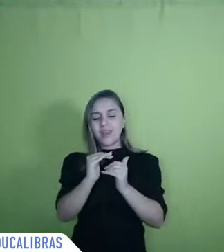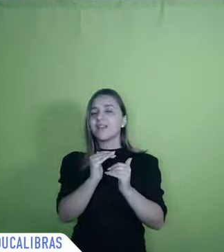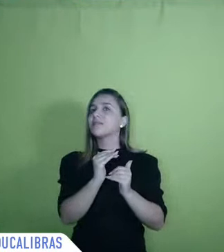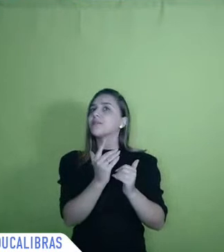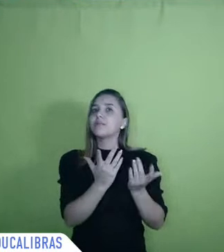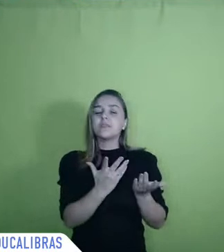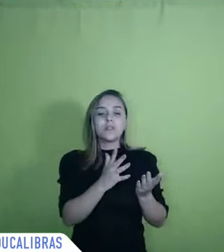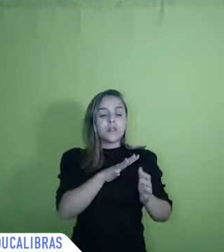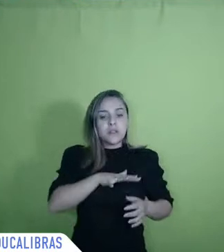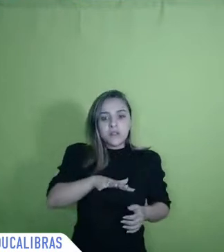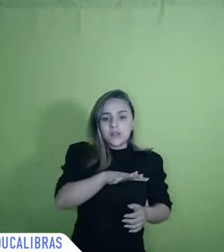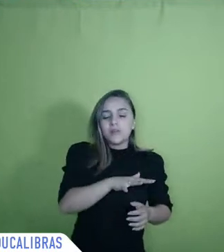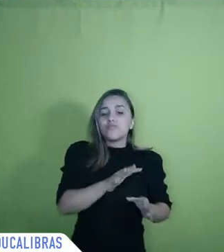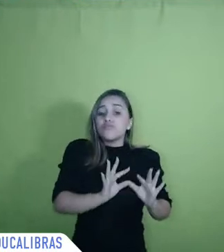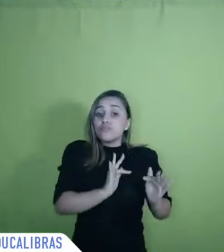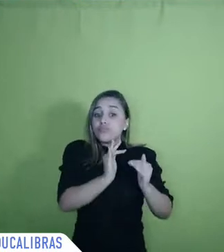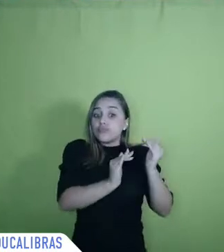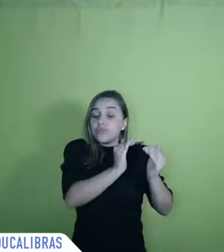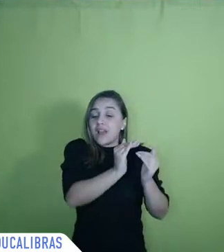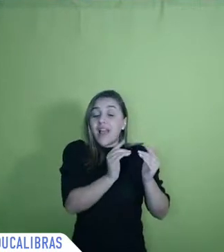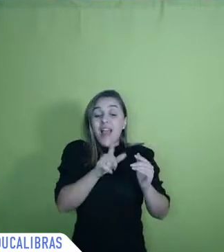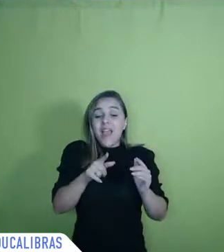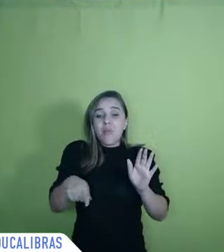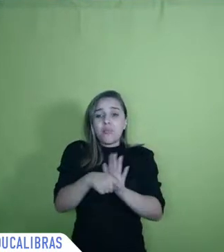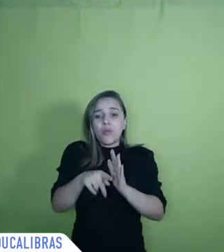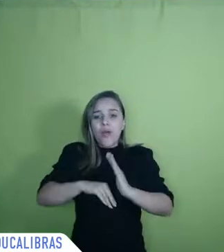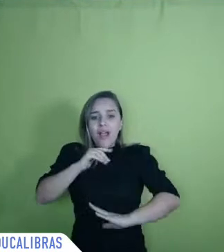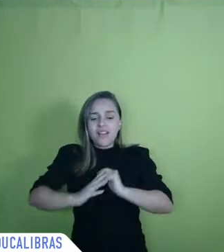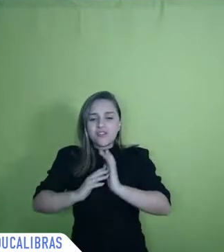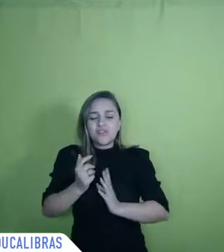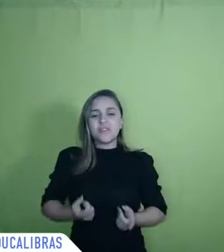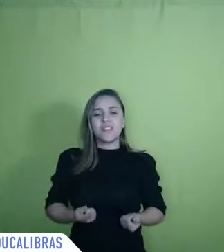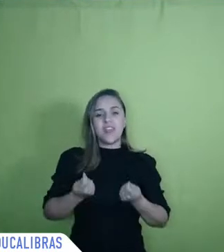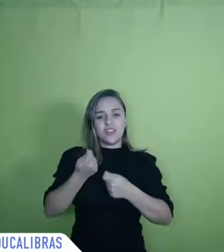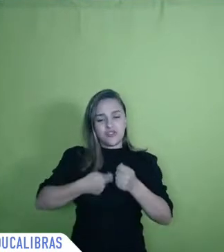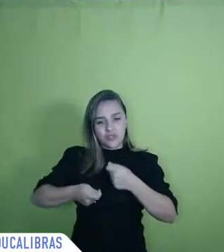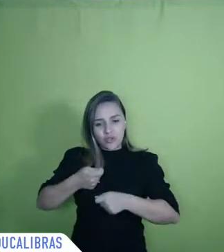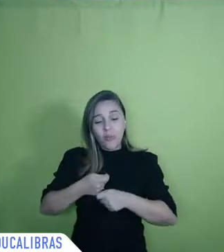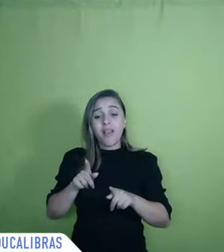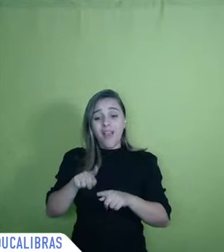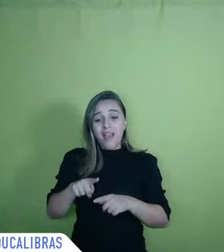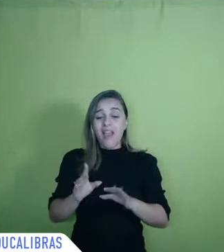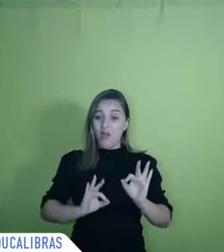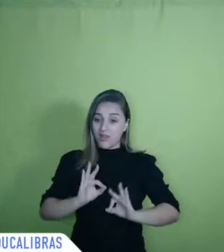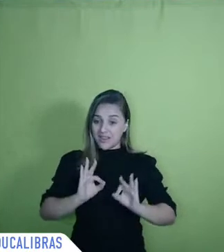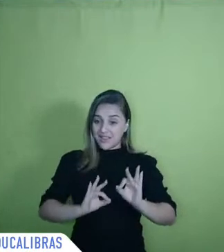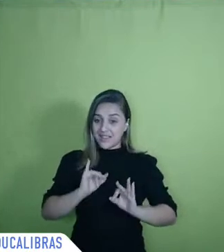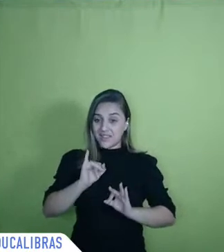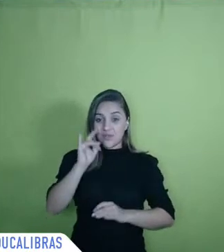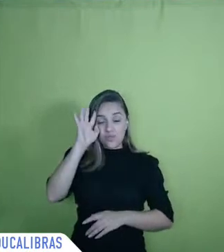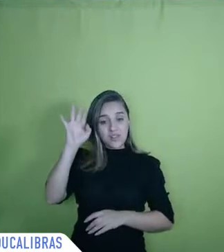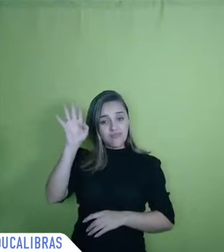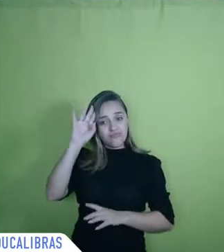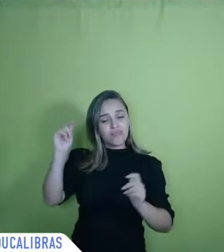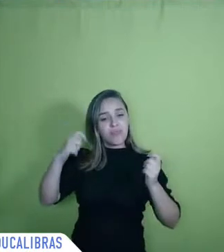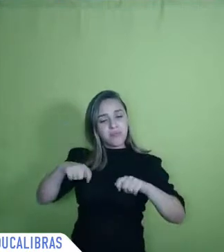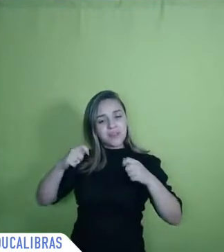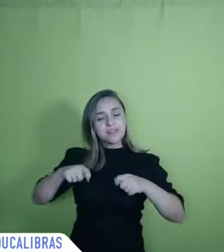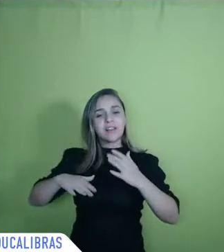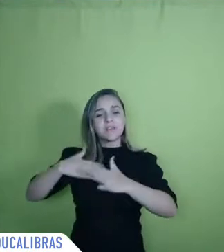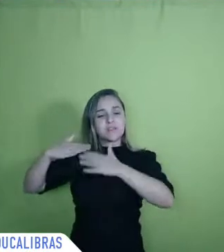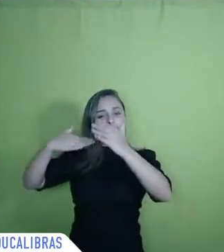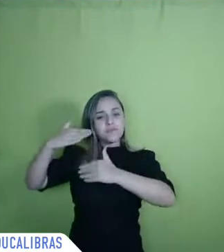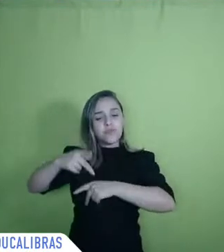personal, and it's going to reflect into society, and we have to keep this alive and bring this to society. So the